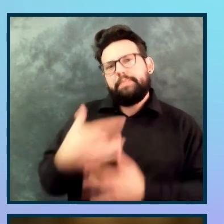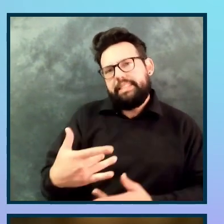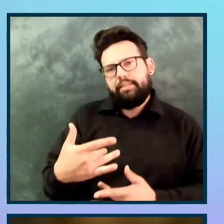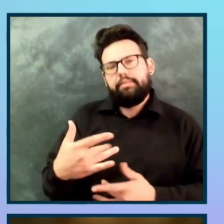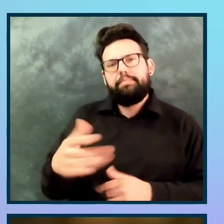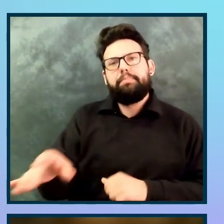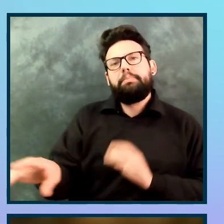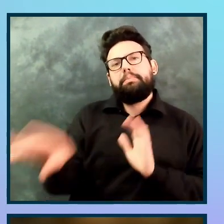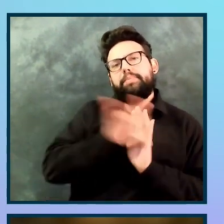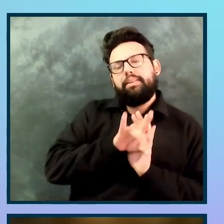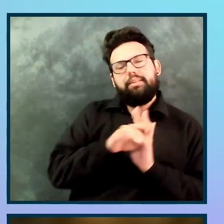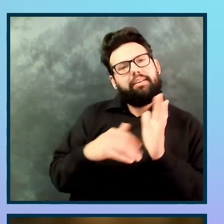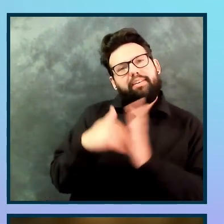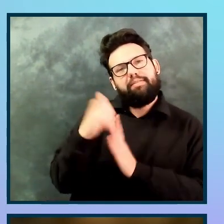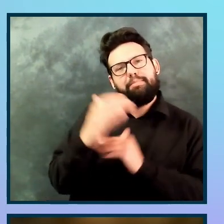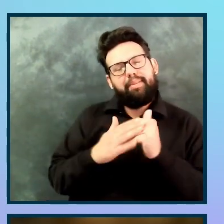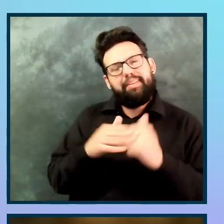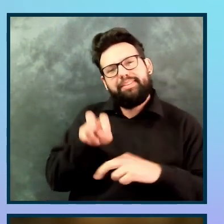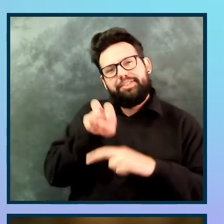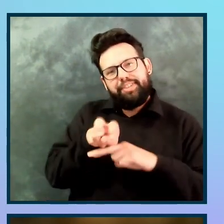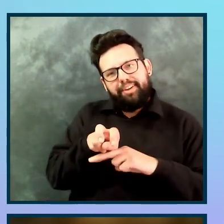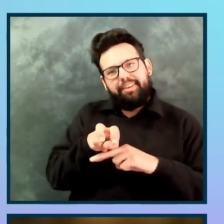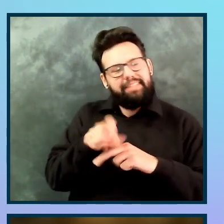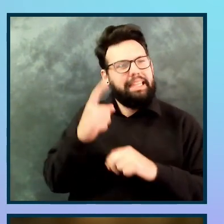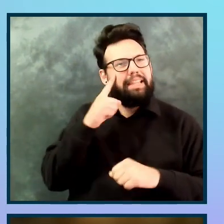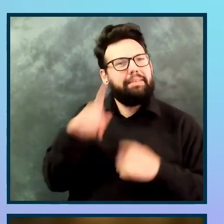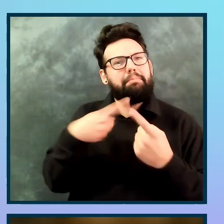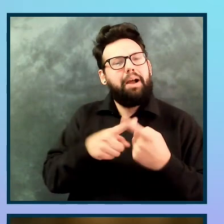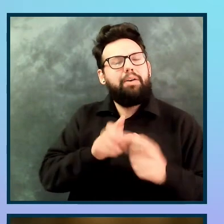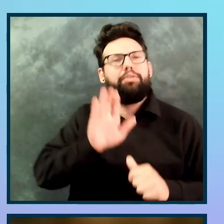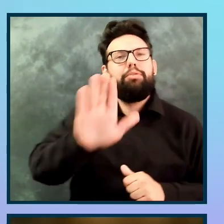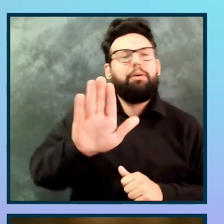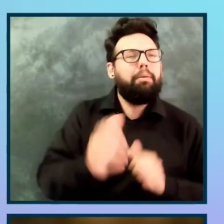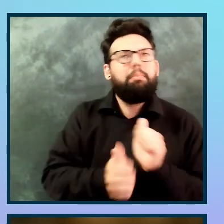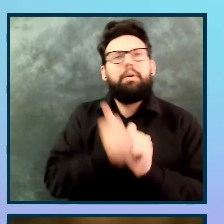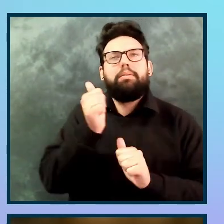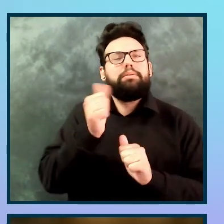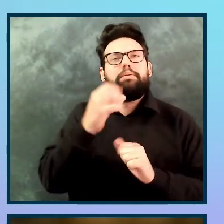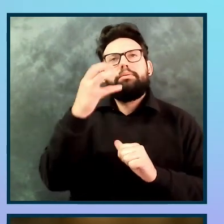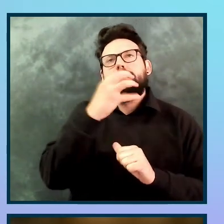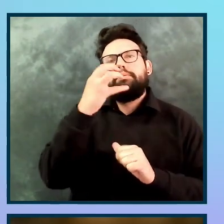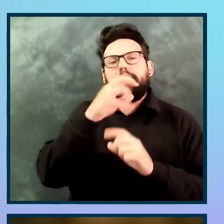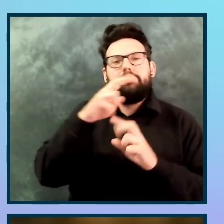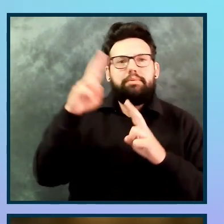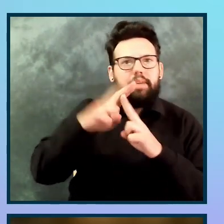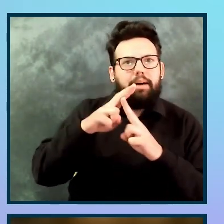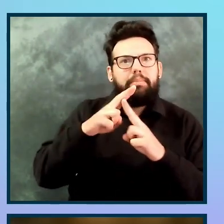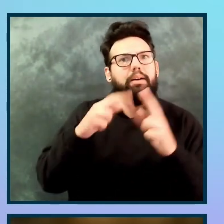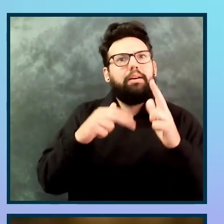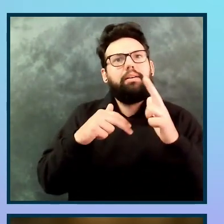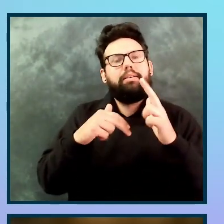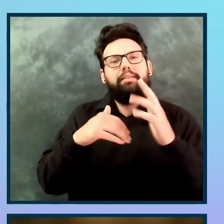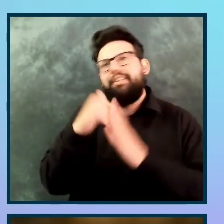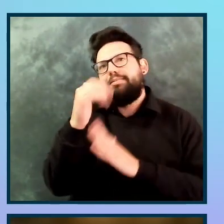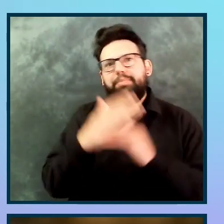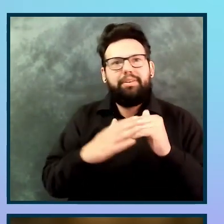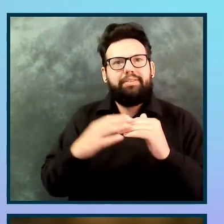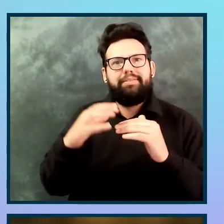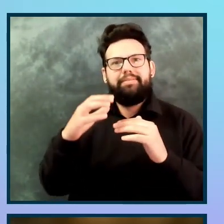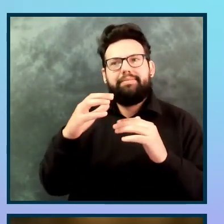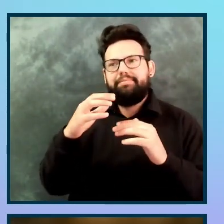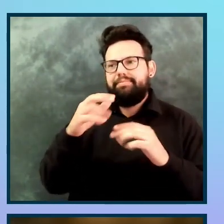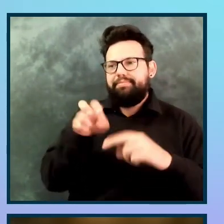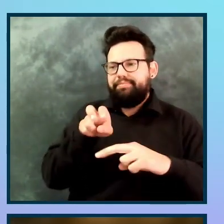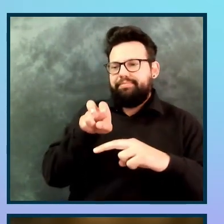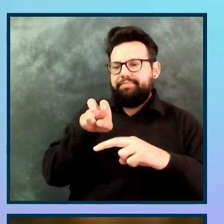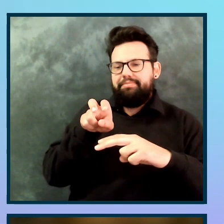when you think about this red chair, think about the most comfortable chair you've ever sat in. And let's envision that we walk into a room